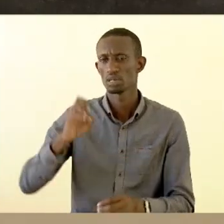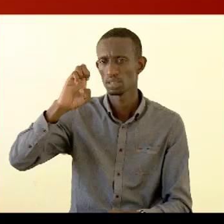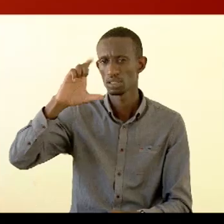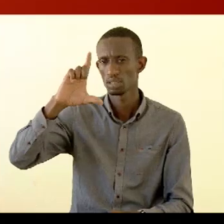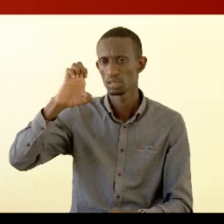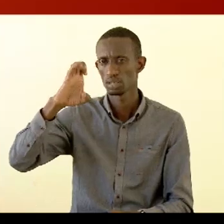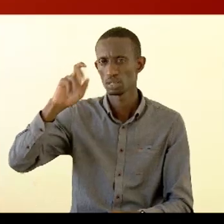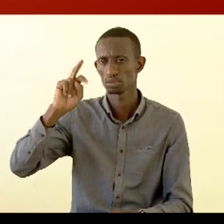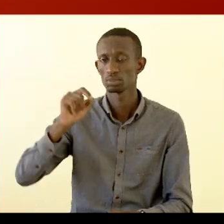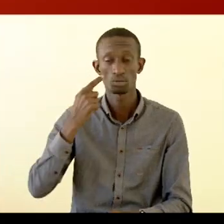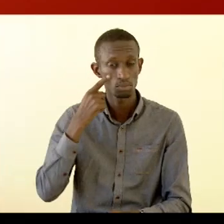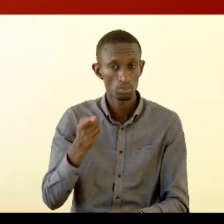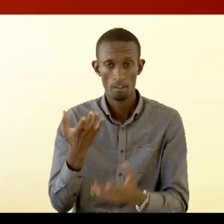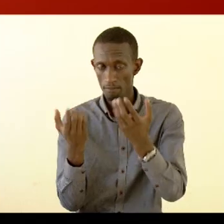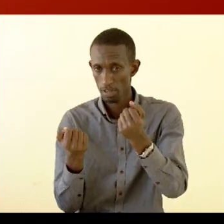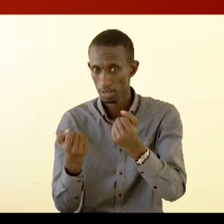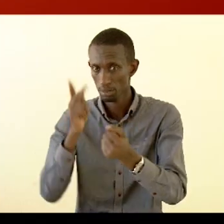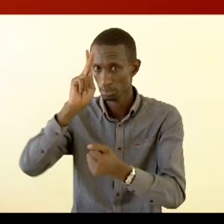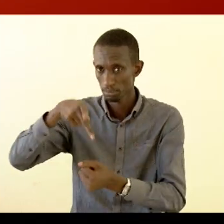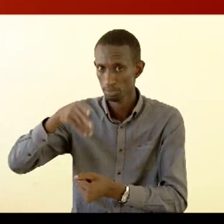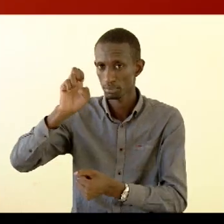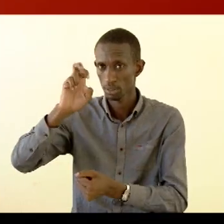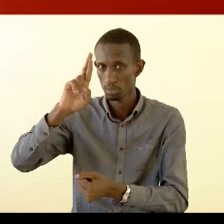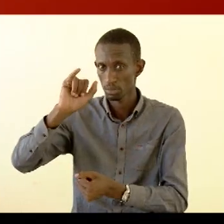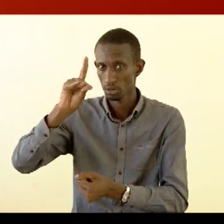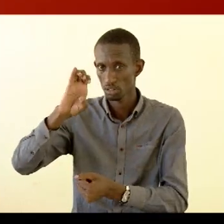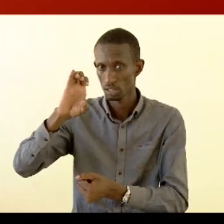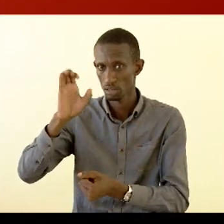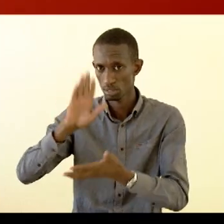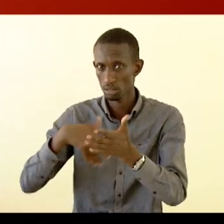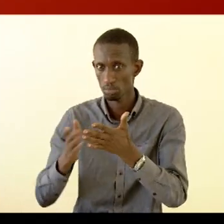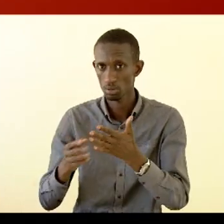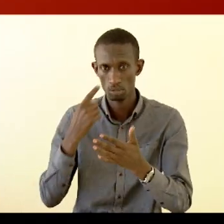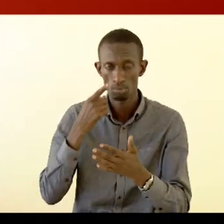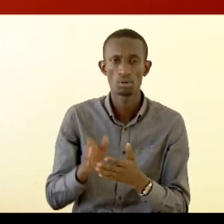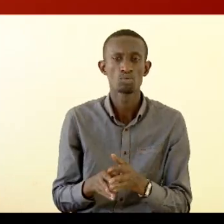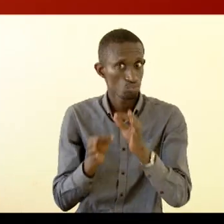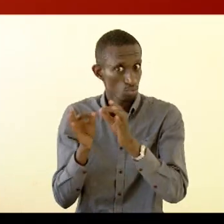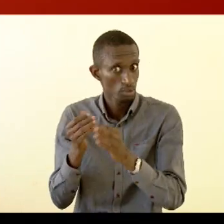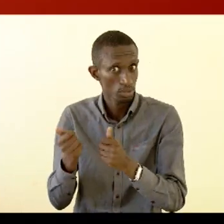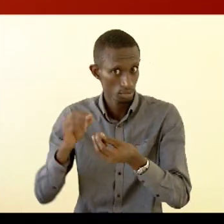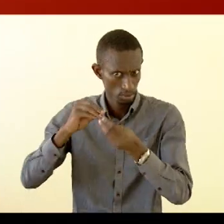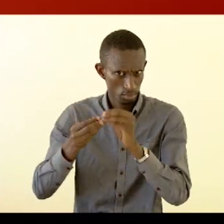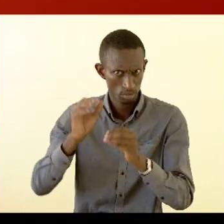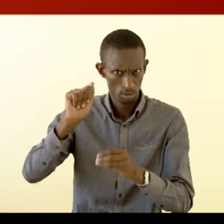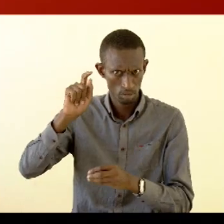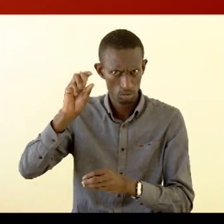your periodic tables, please, and identify the atomic number of sodium.